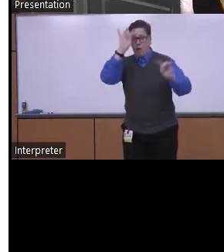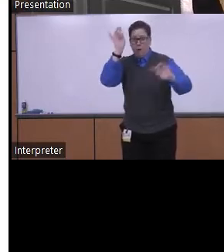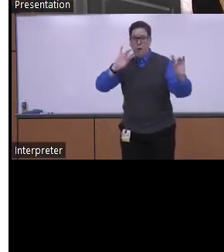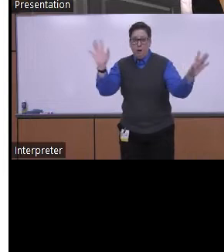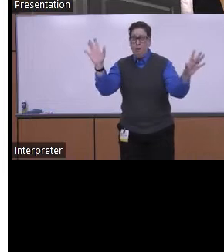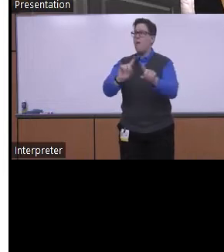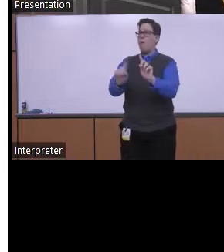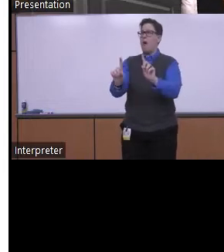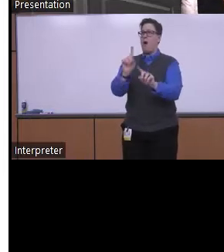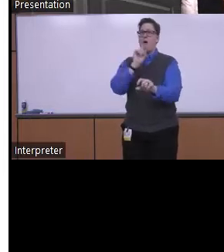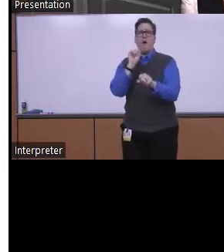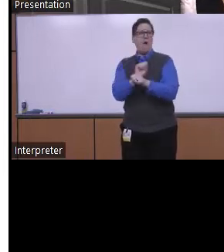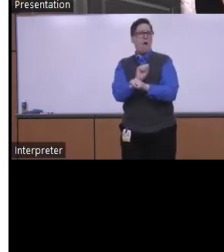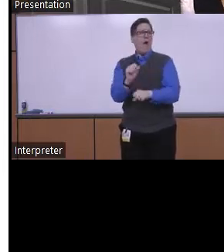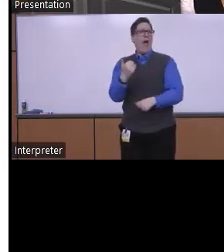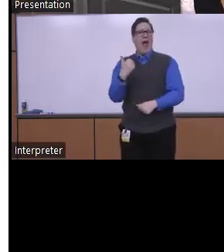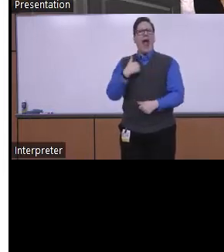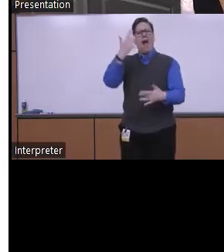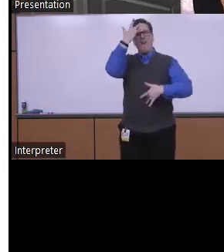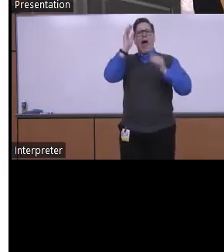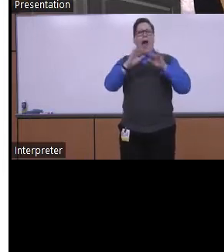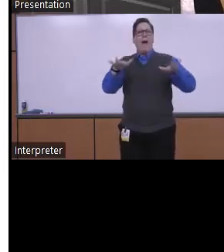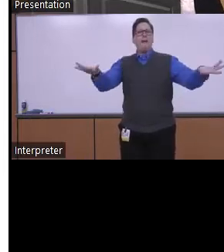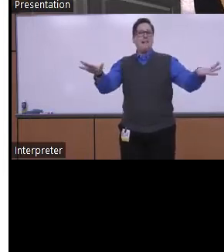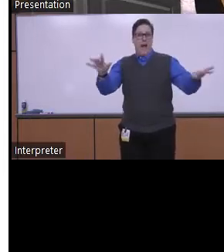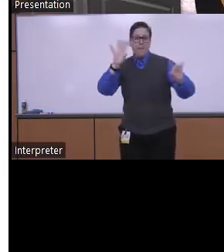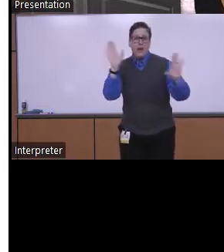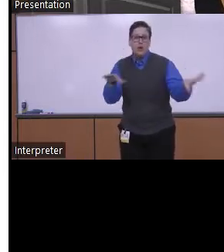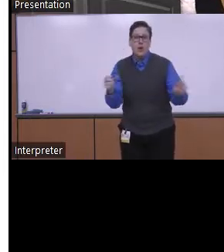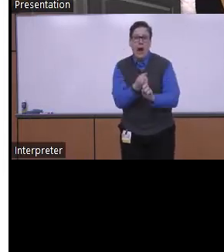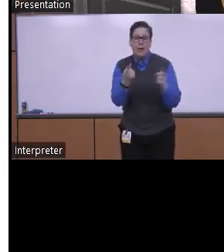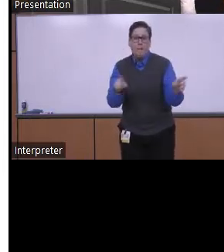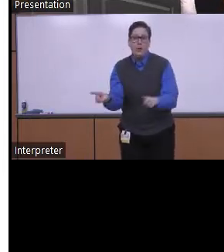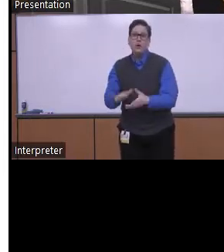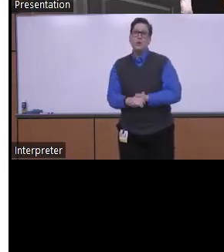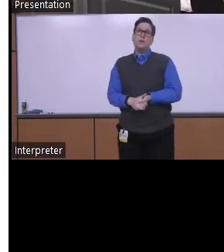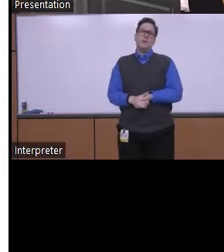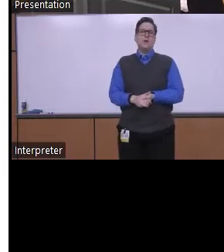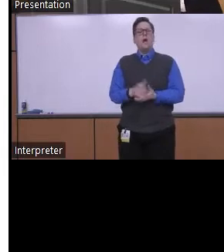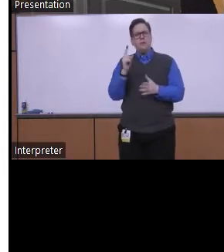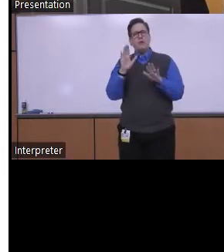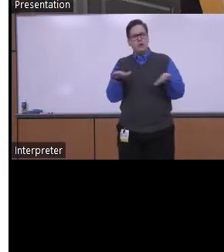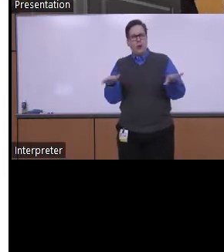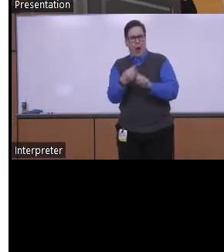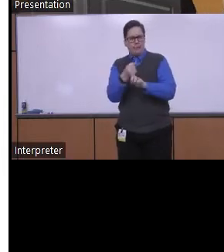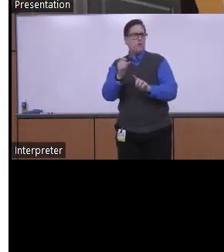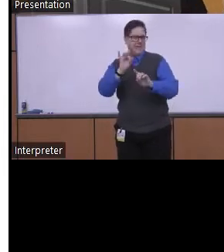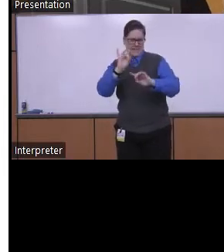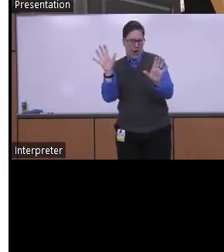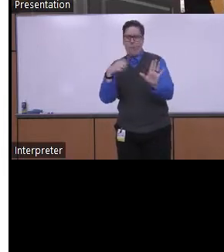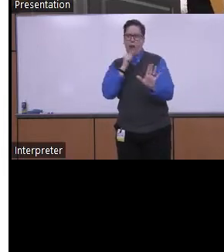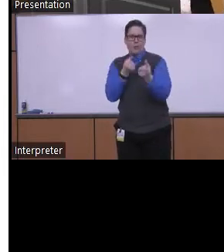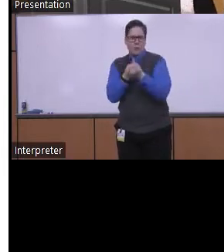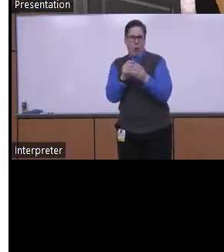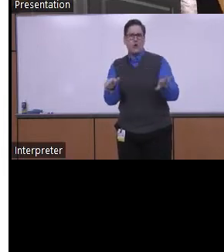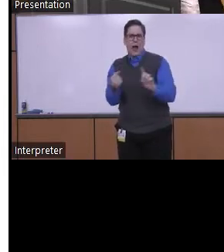But is there an actual epidemic of terrible child abuse going on? In fact, child abuse is terrible. This is not a support